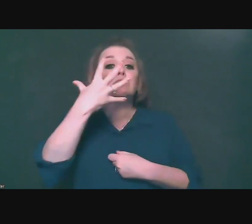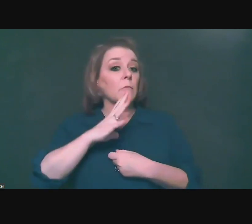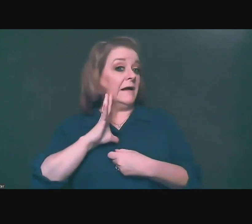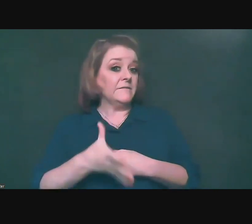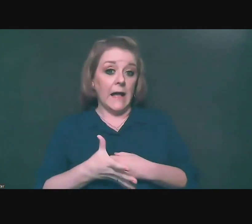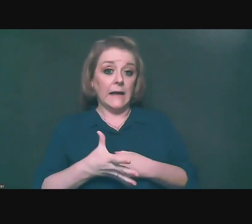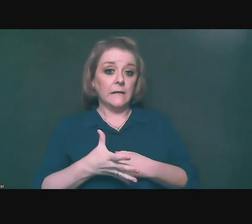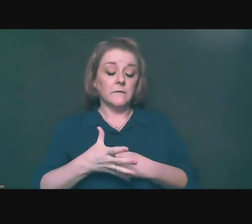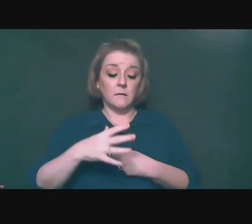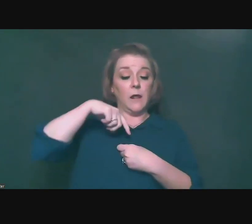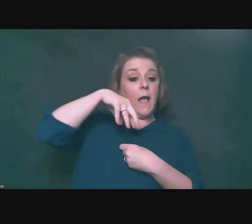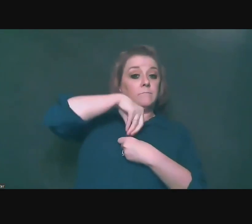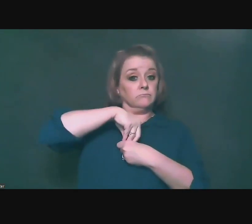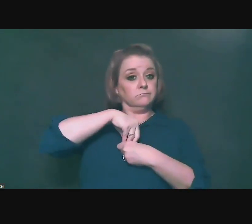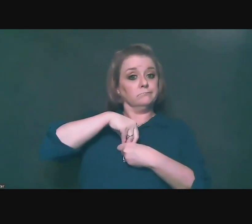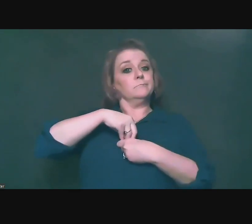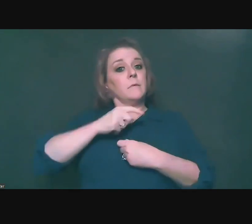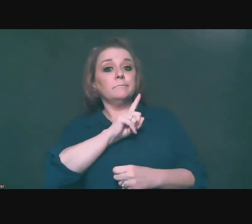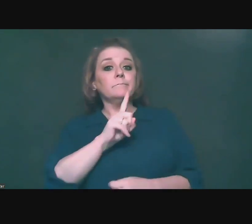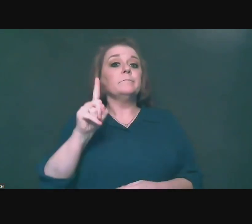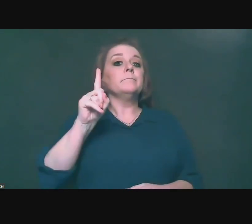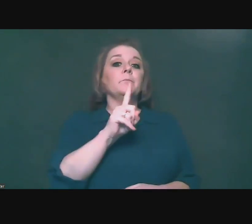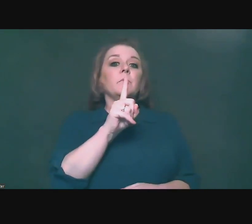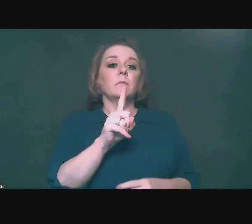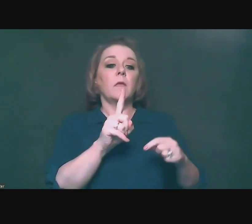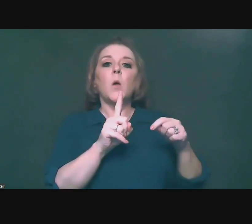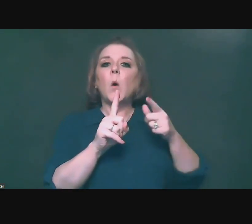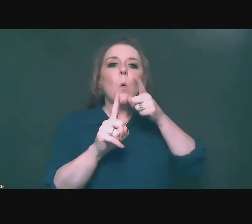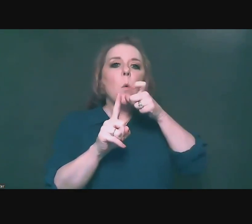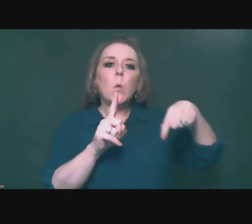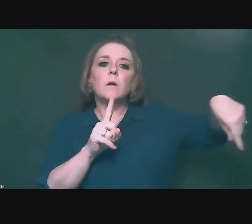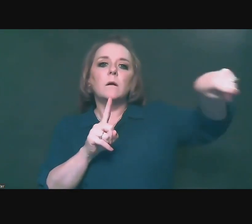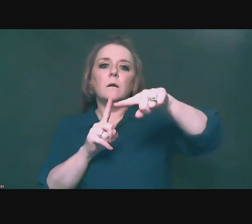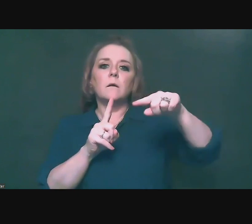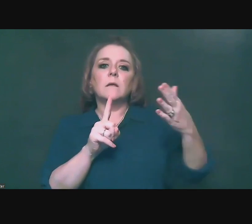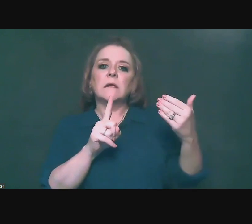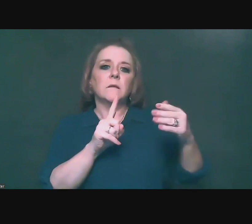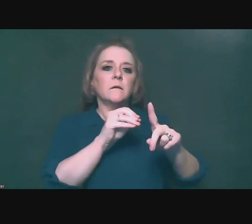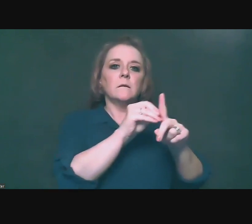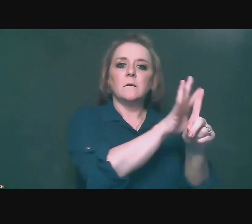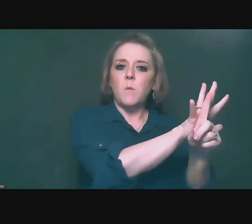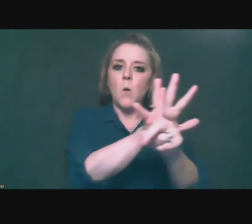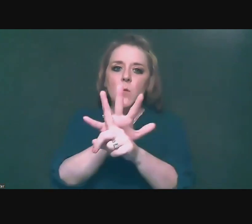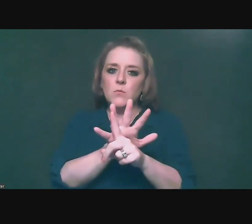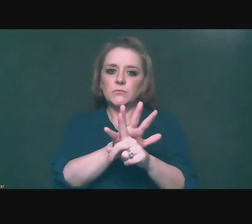a potential victim. We